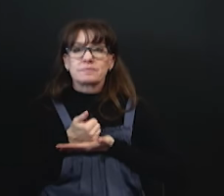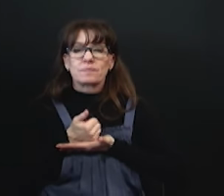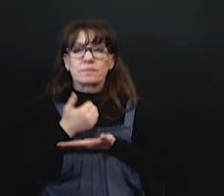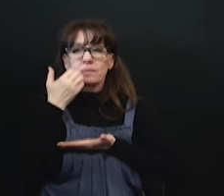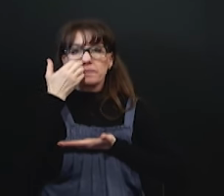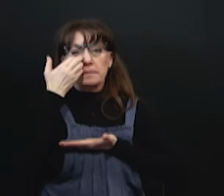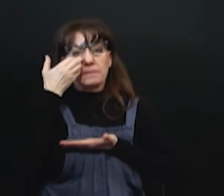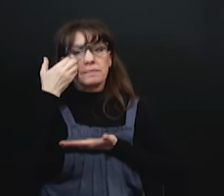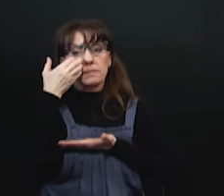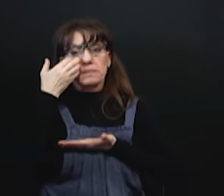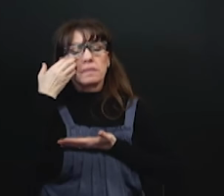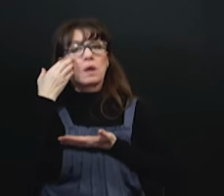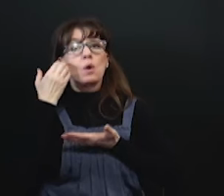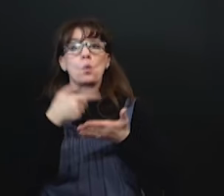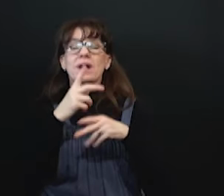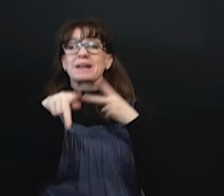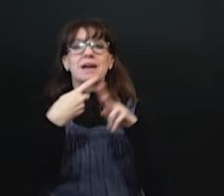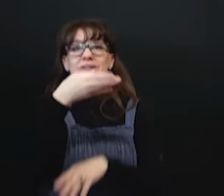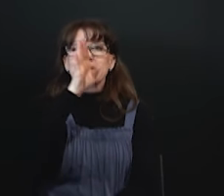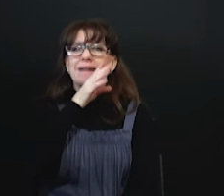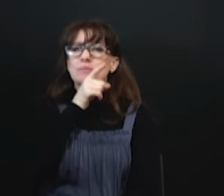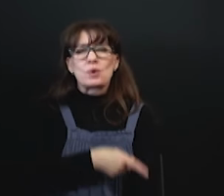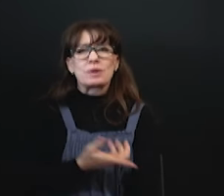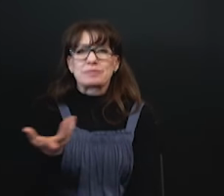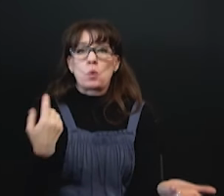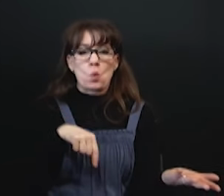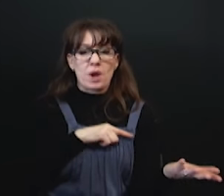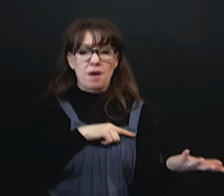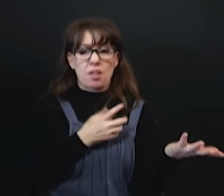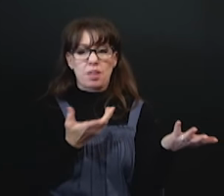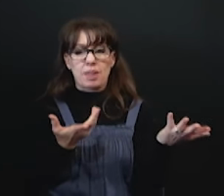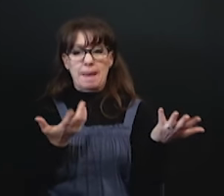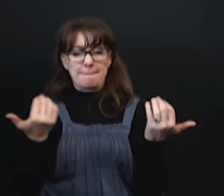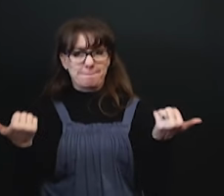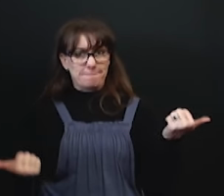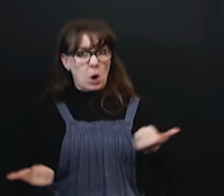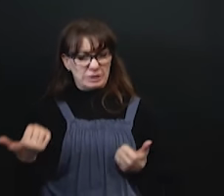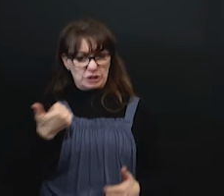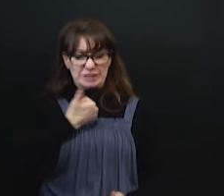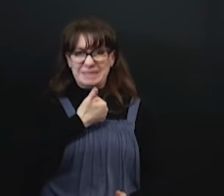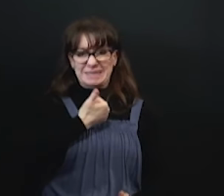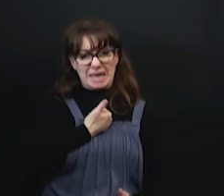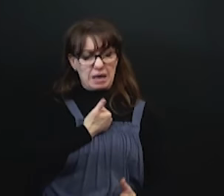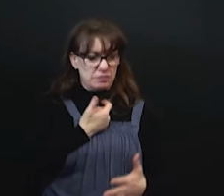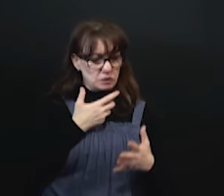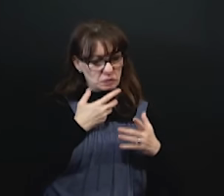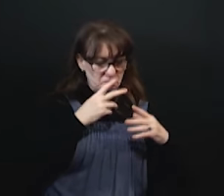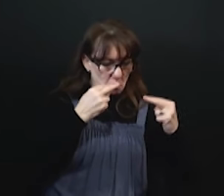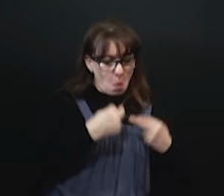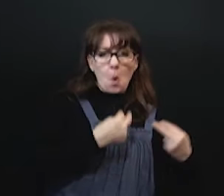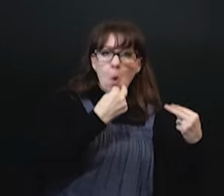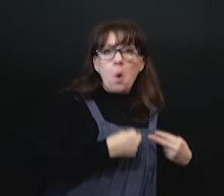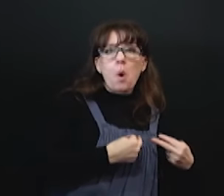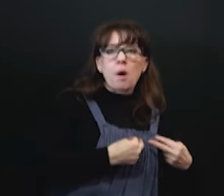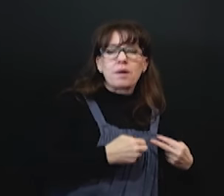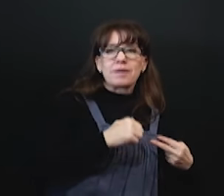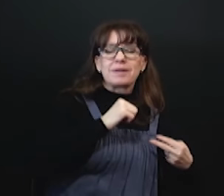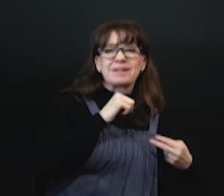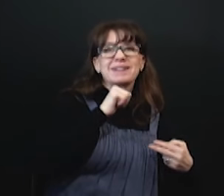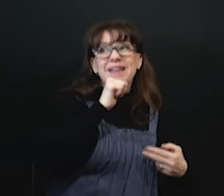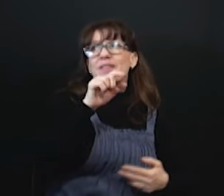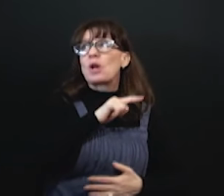What kind of a God indeed? We long to boast in ourselves rather than the Lord. That's why the cross of